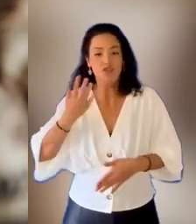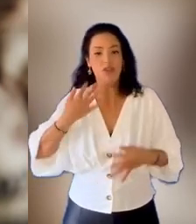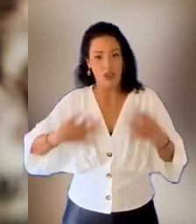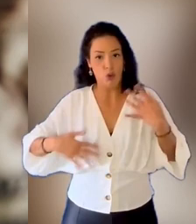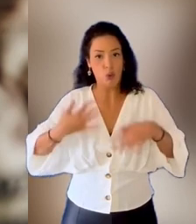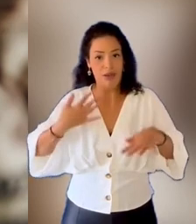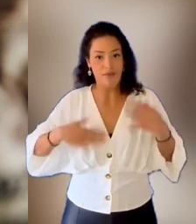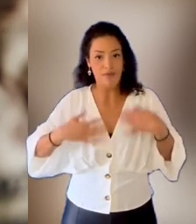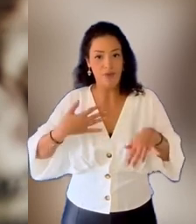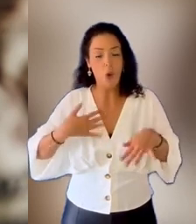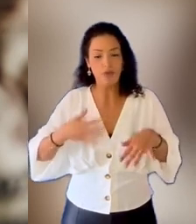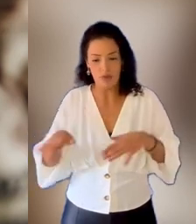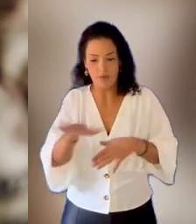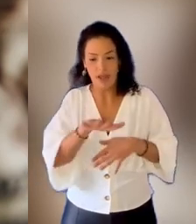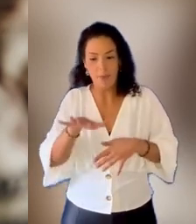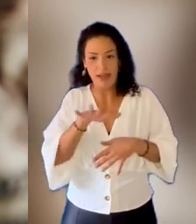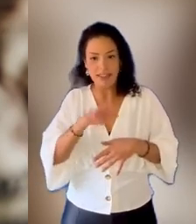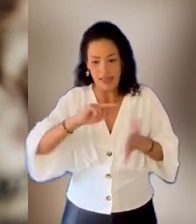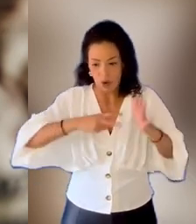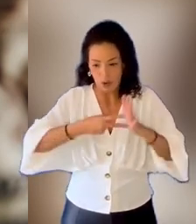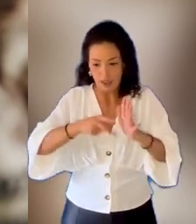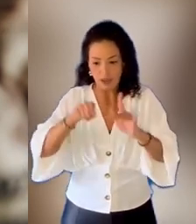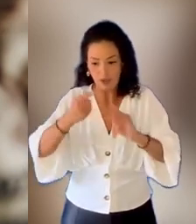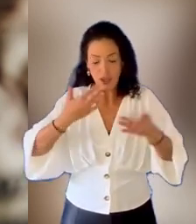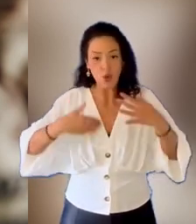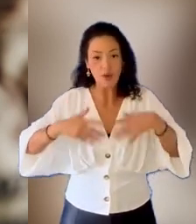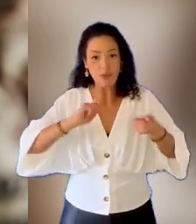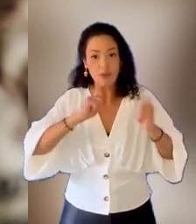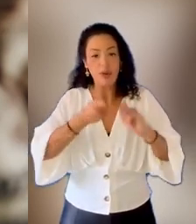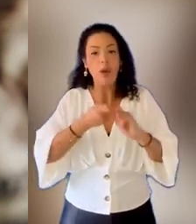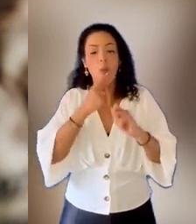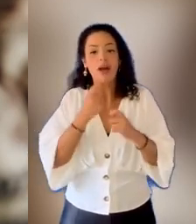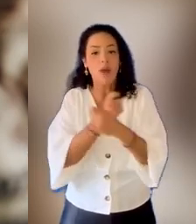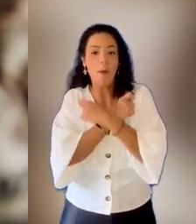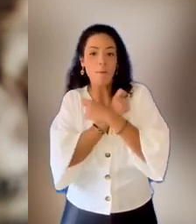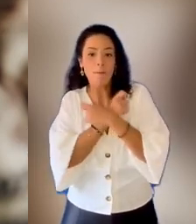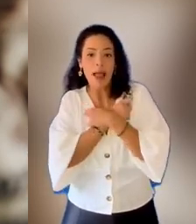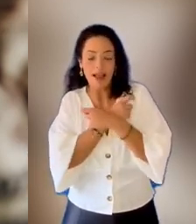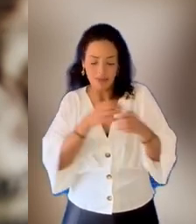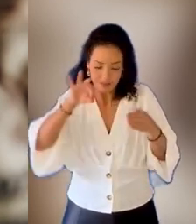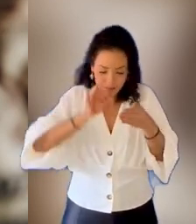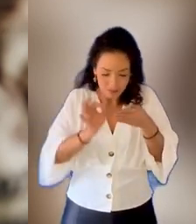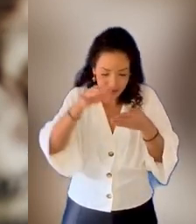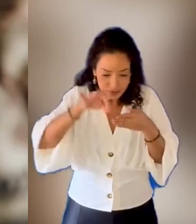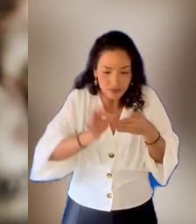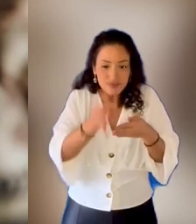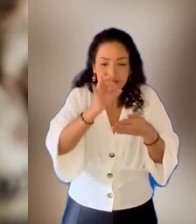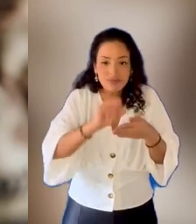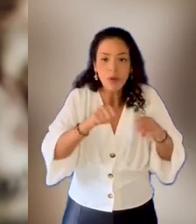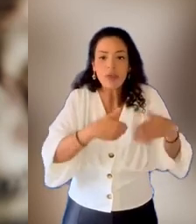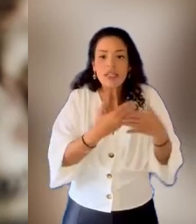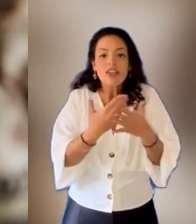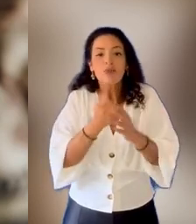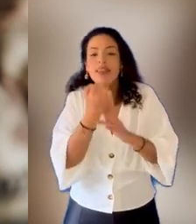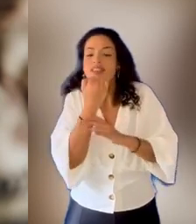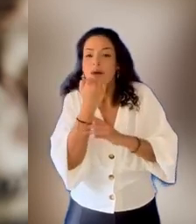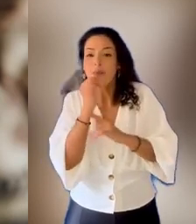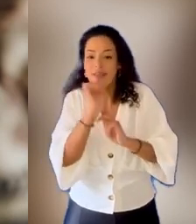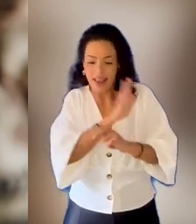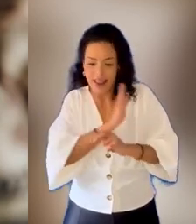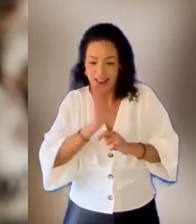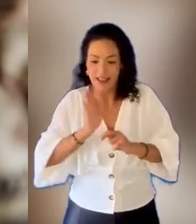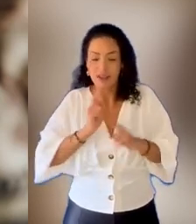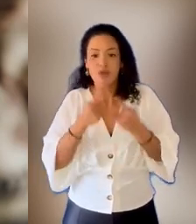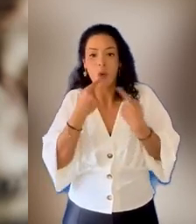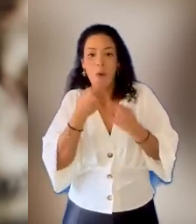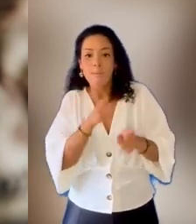their loved one and organised for them to be transformed into teddy bears, complete with a regimental flash, their service number, and a message embroidered onto the